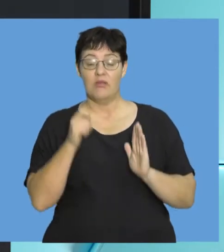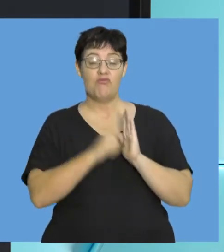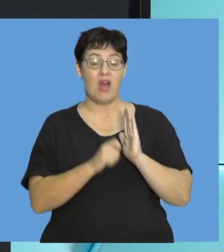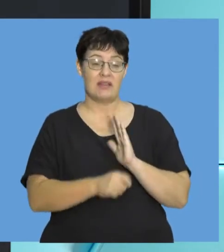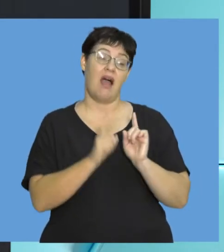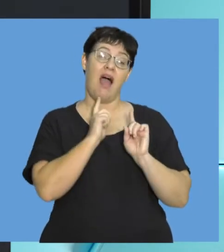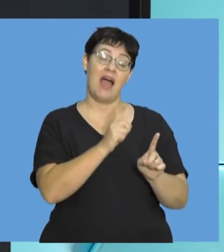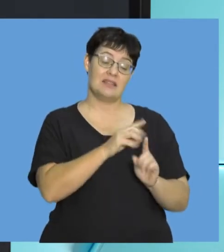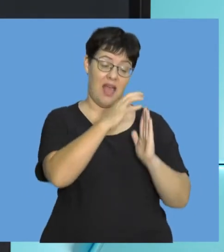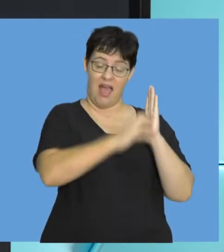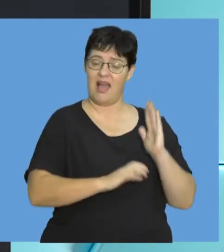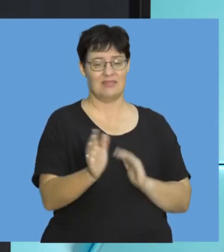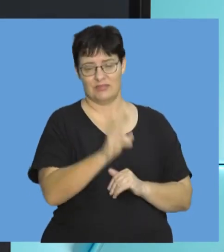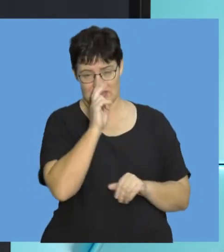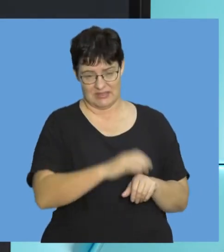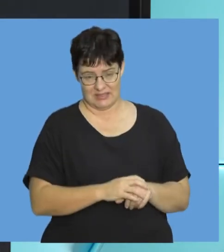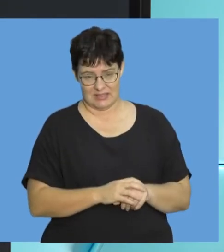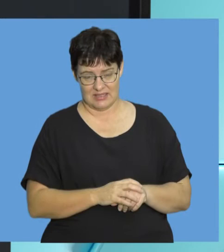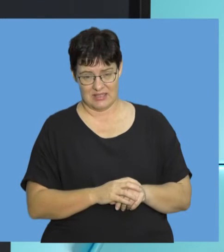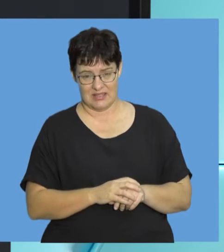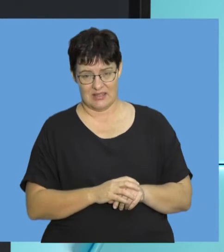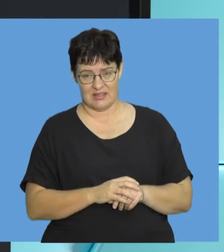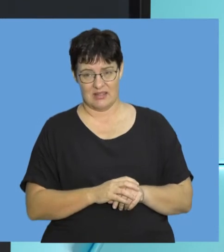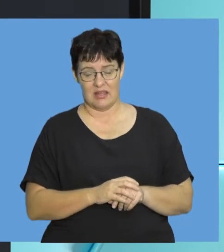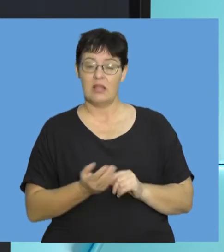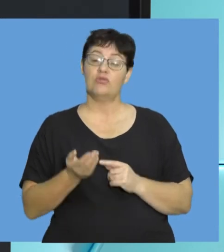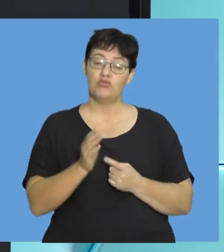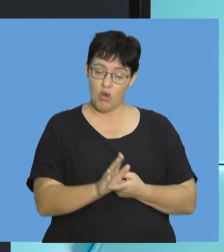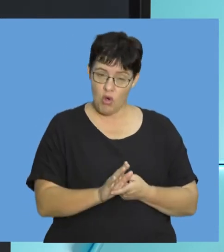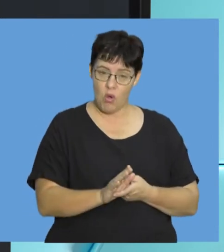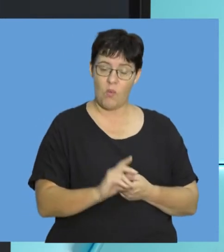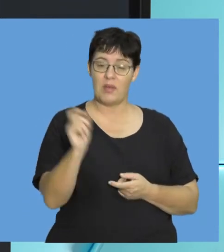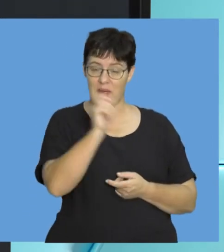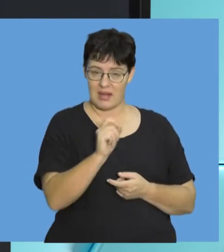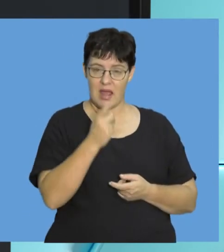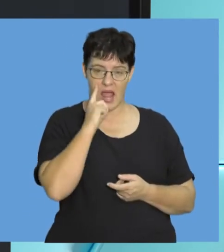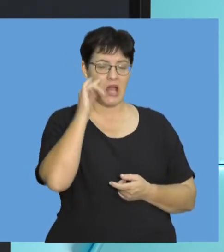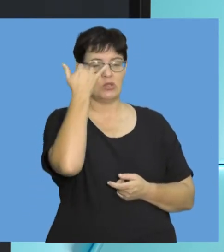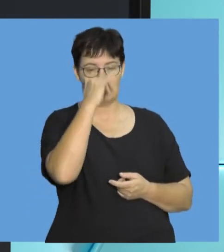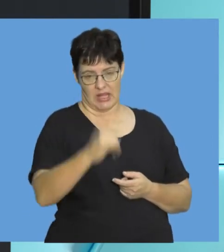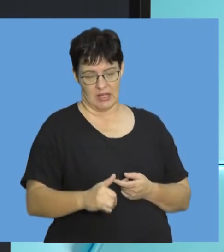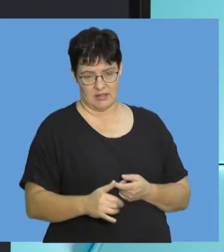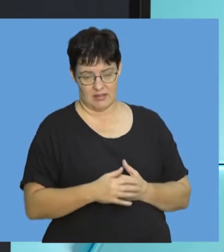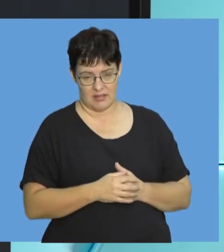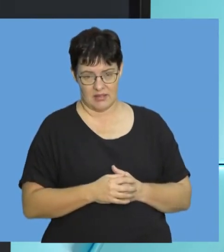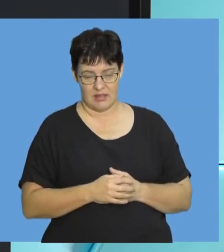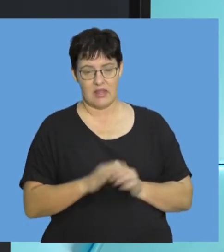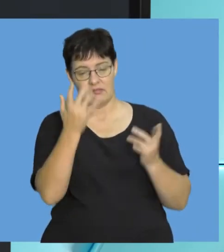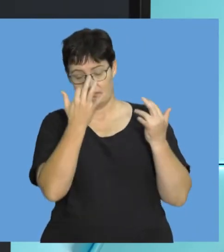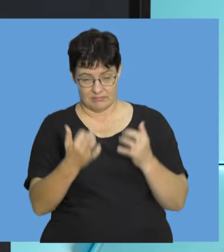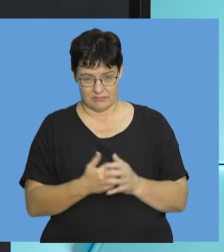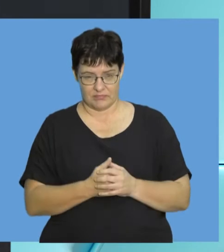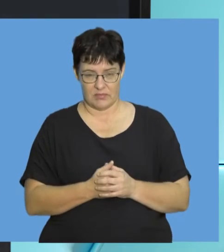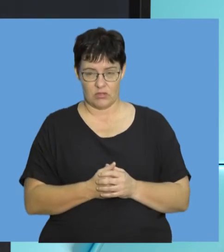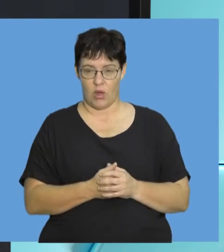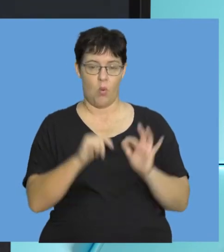don't need to write it in the answer script. If you do, then indicate with your pen, check, and then